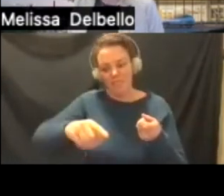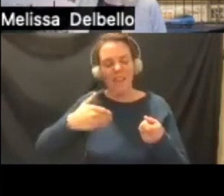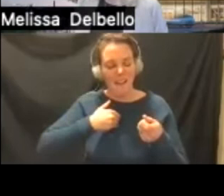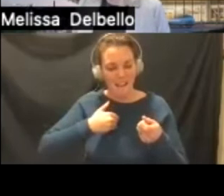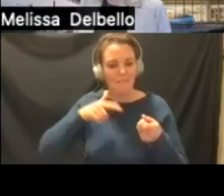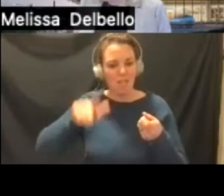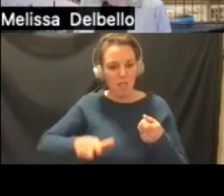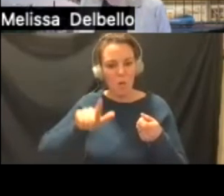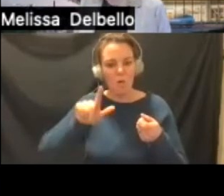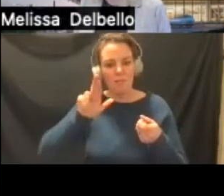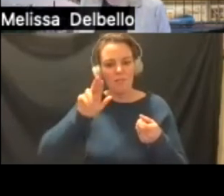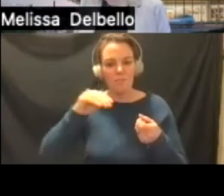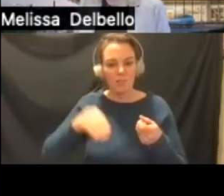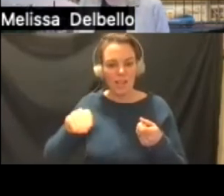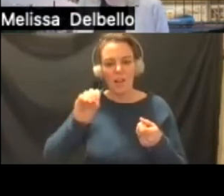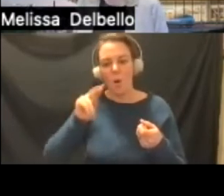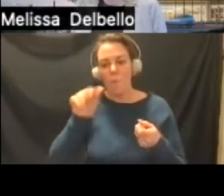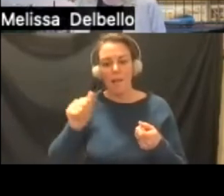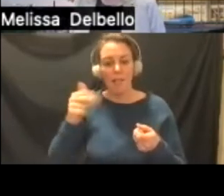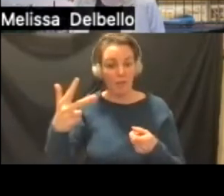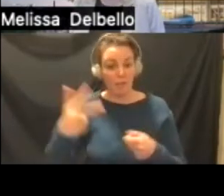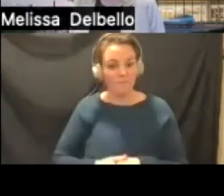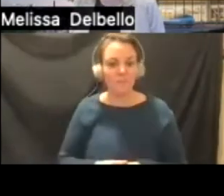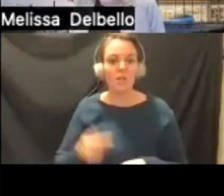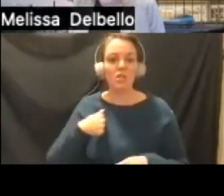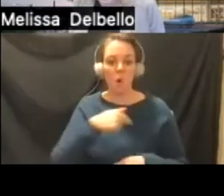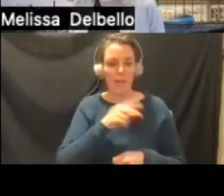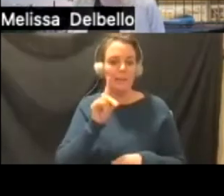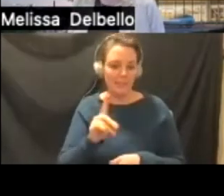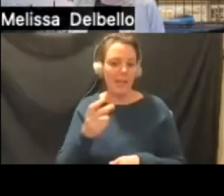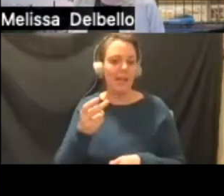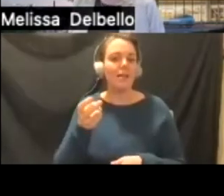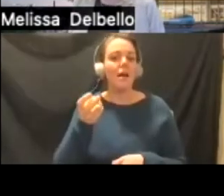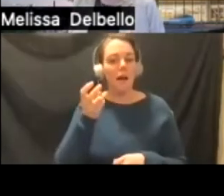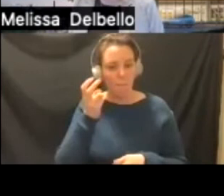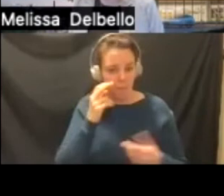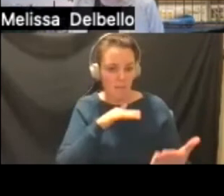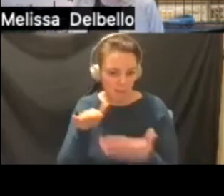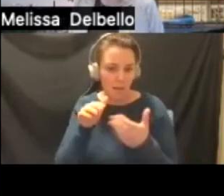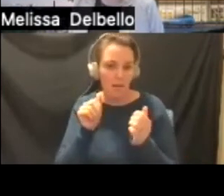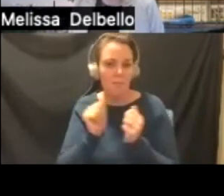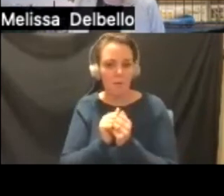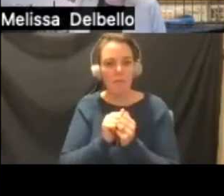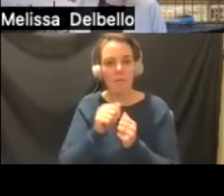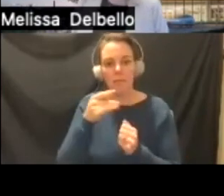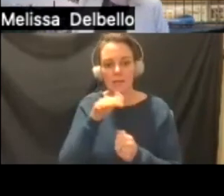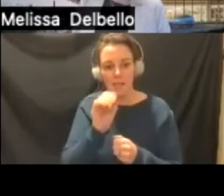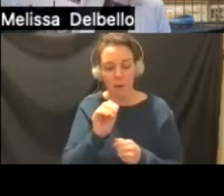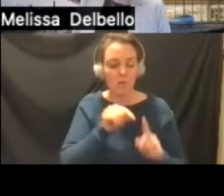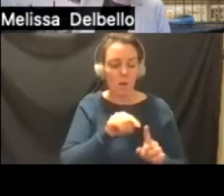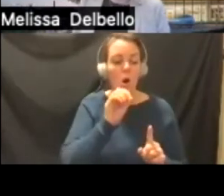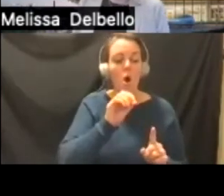omega-3. And so we did a double-blind placebo-controlled study looking at omega-3 versus